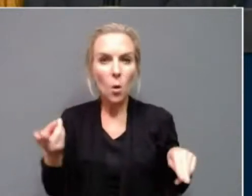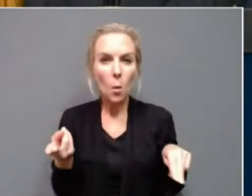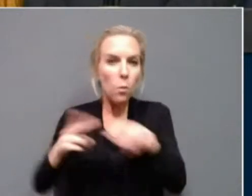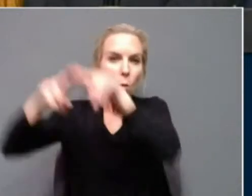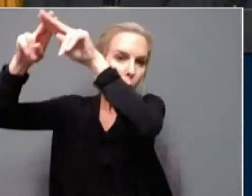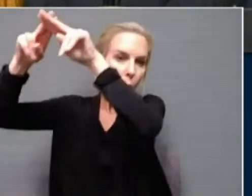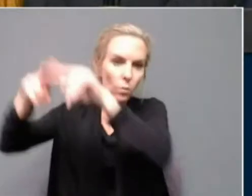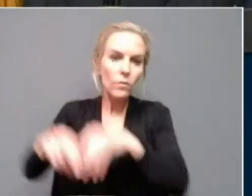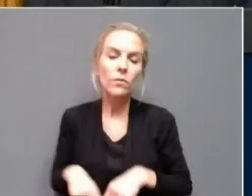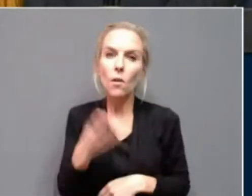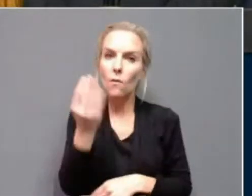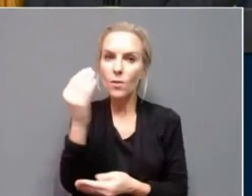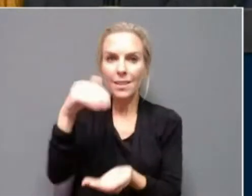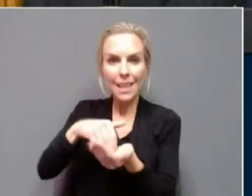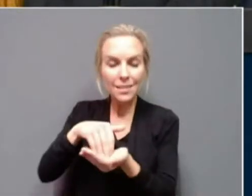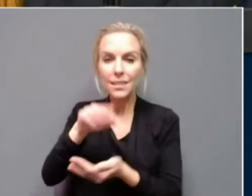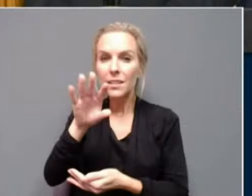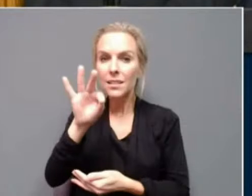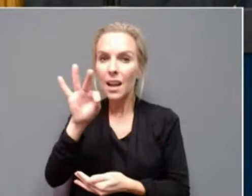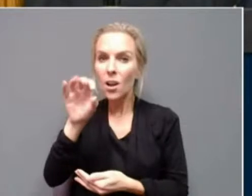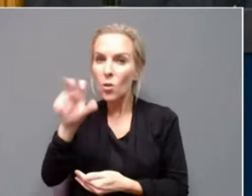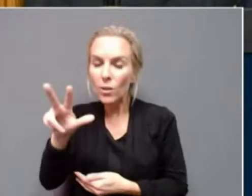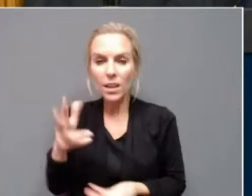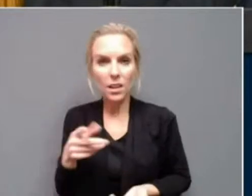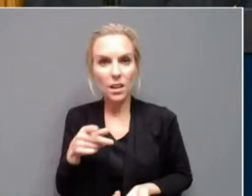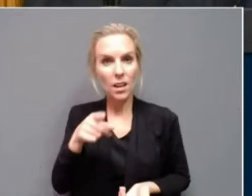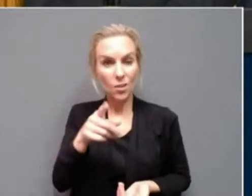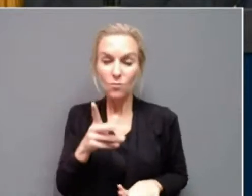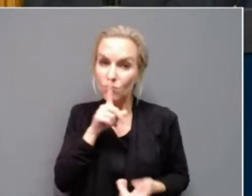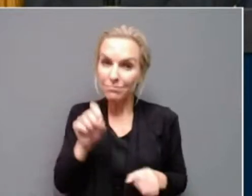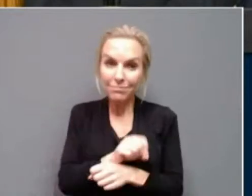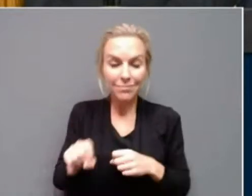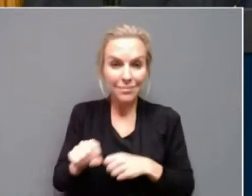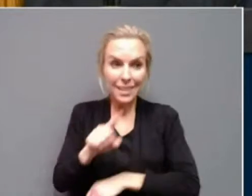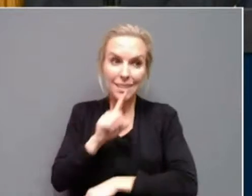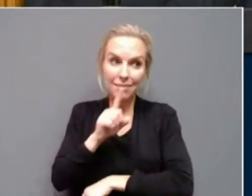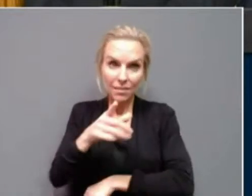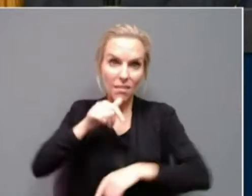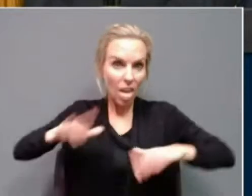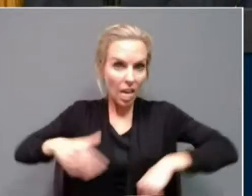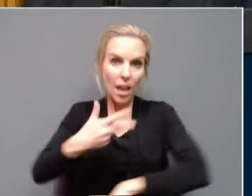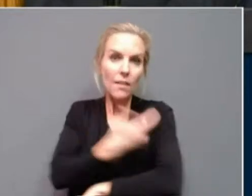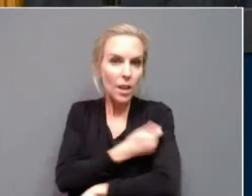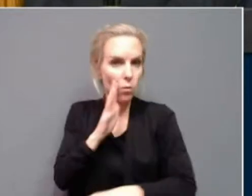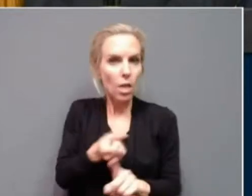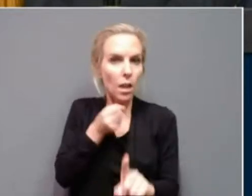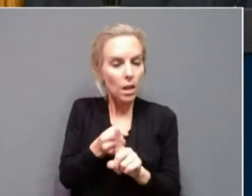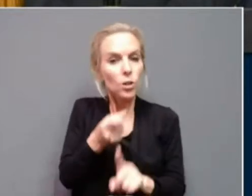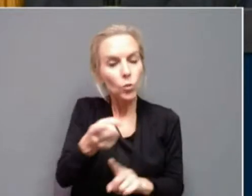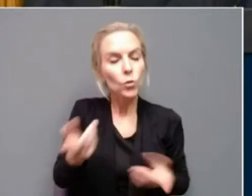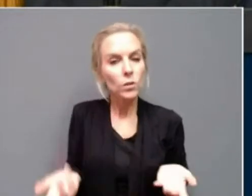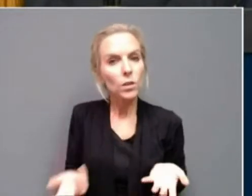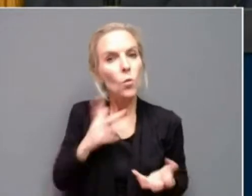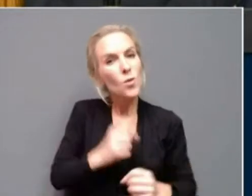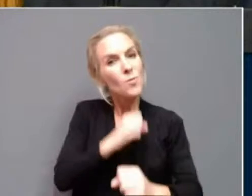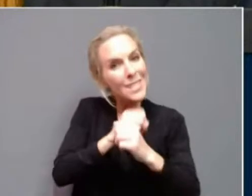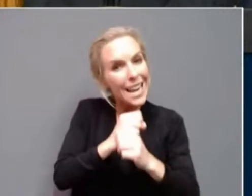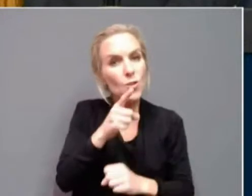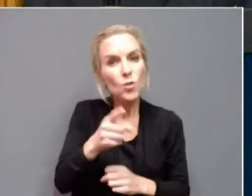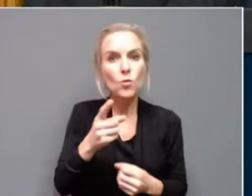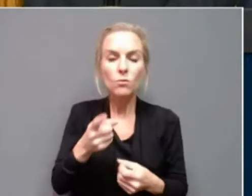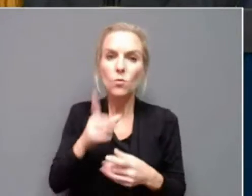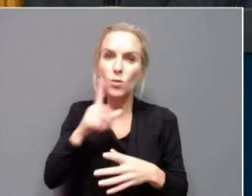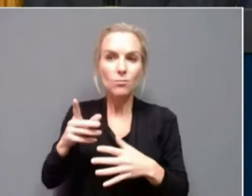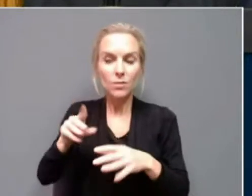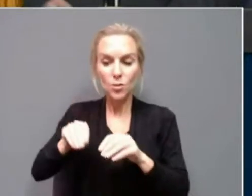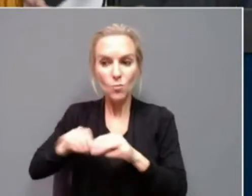13,903. It's real. If you are not vaccinated, it's coming for you. We want to protect you. We want to stop it from spreading. We